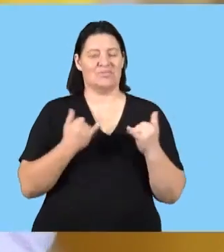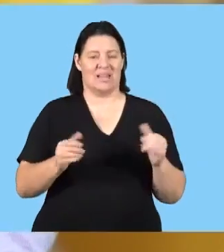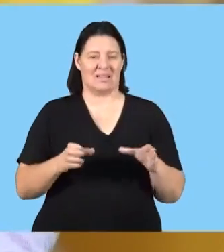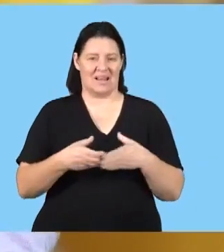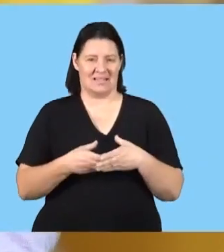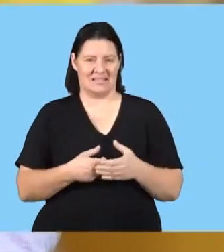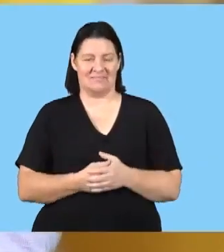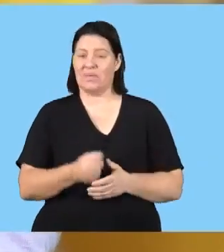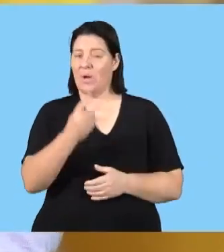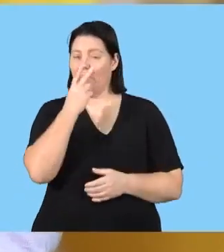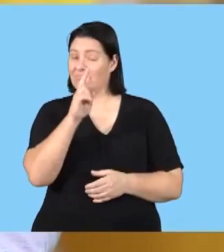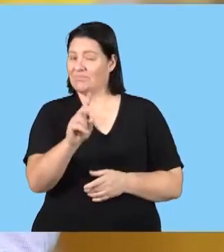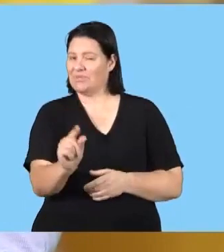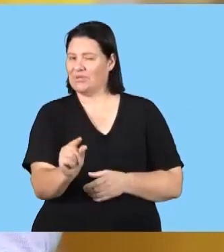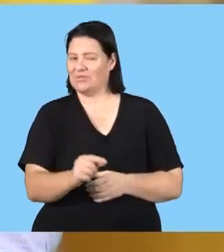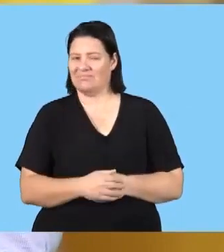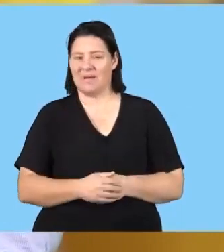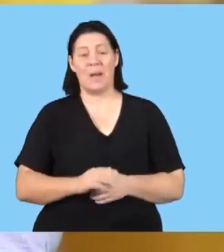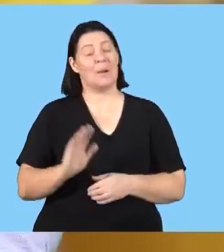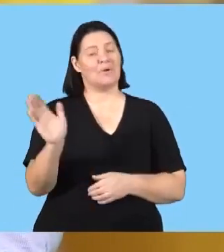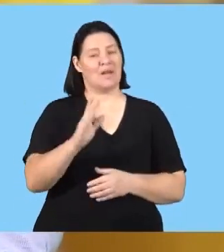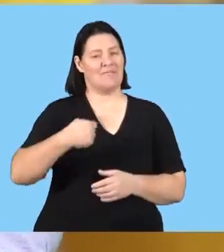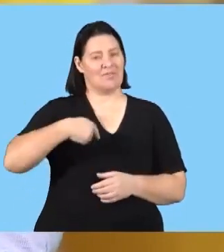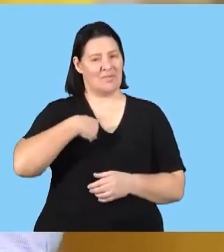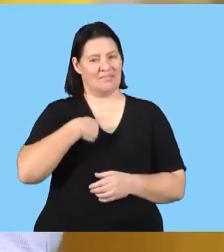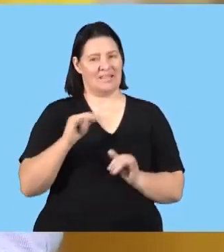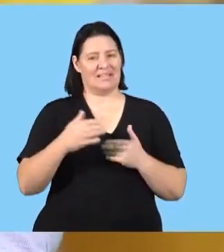me in today's class. I hope to see you again soon. It is